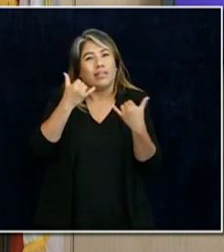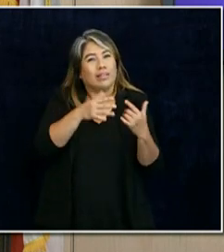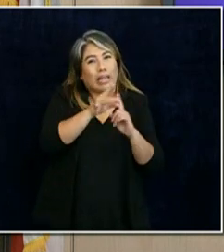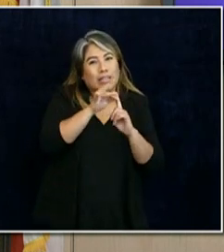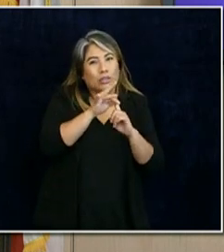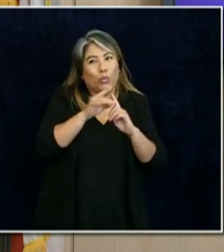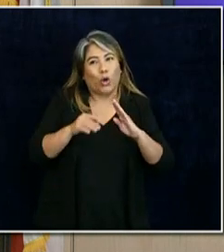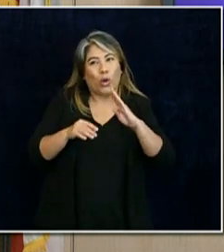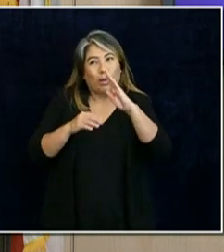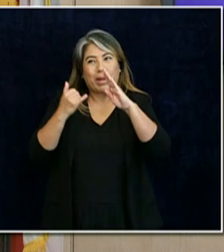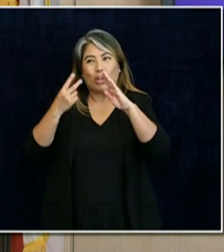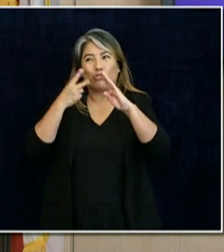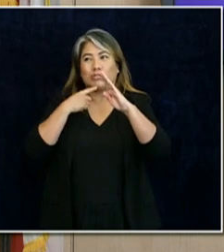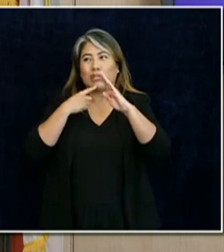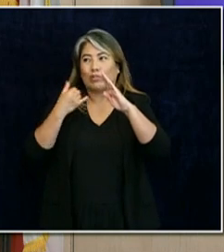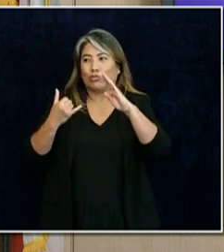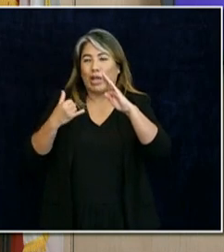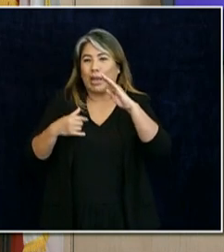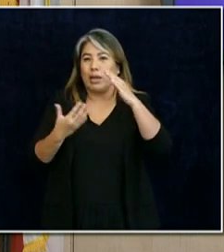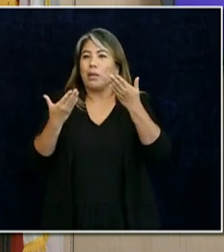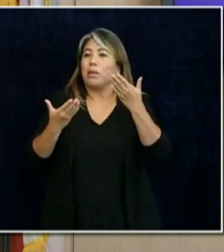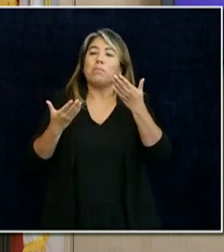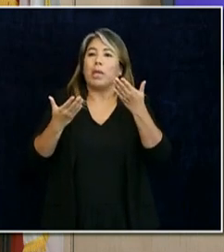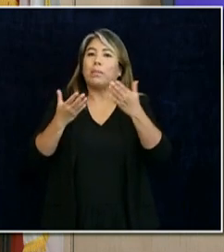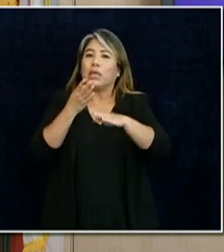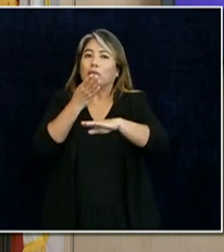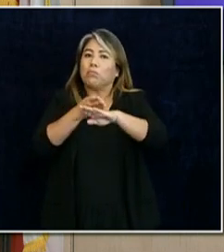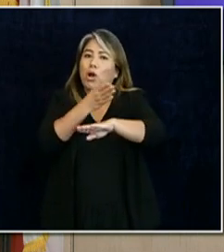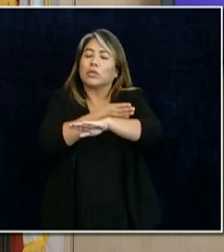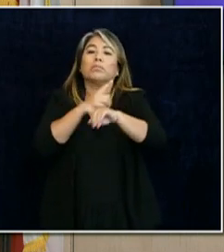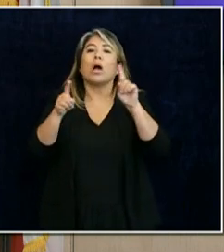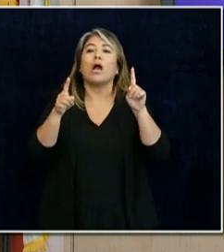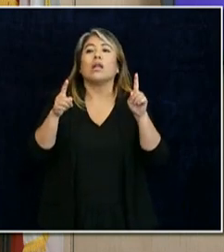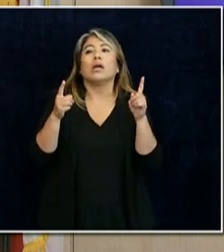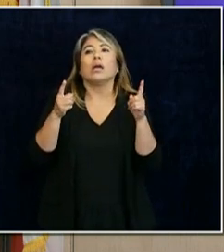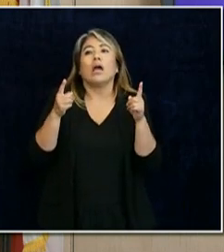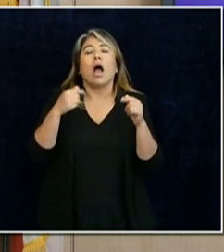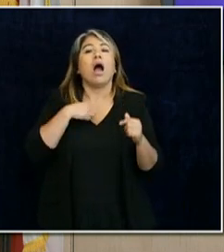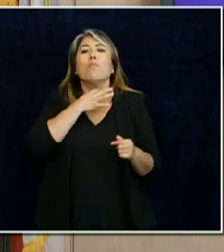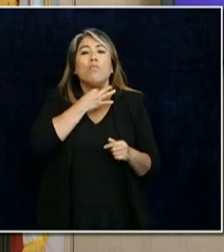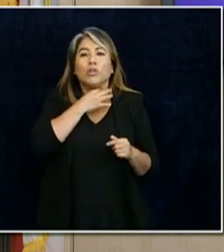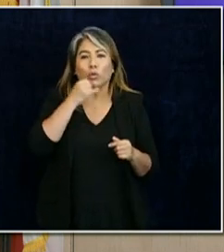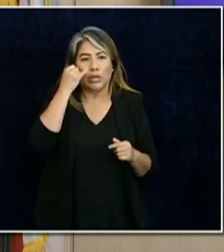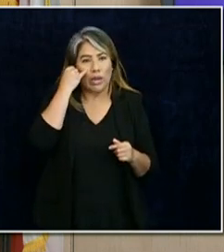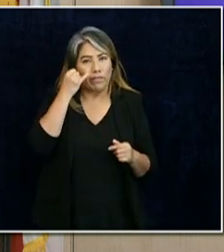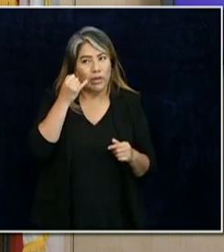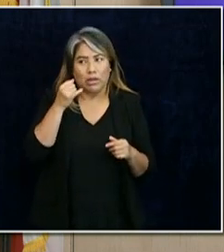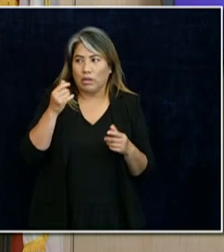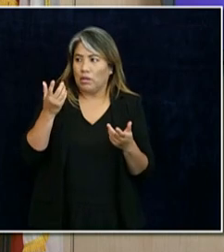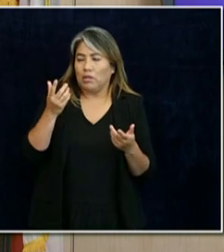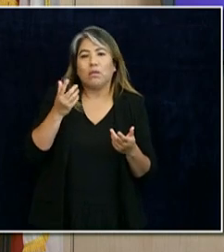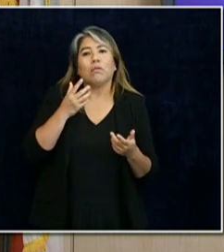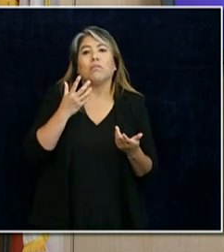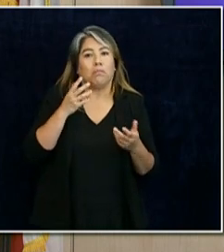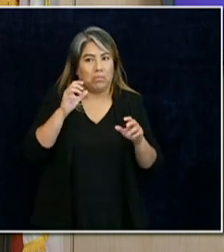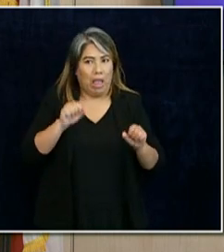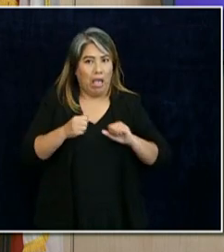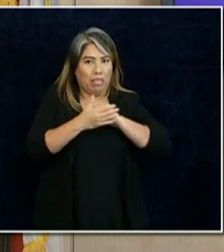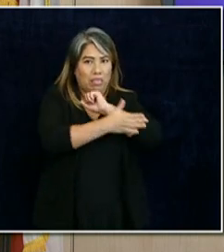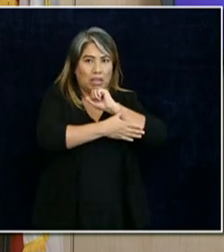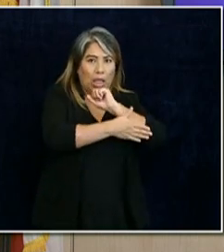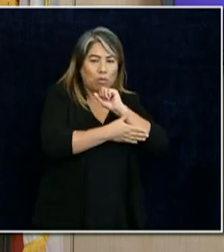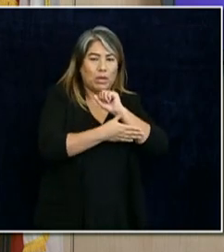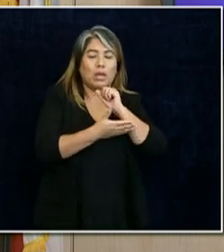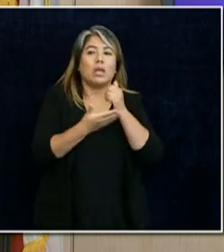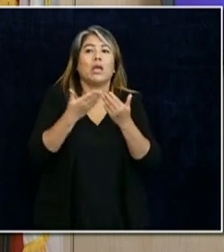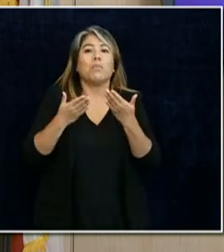now you've said today that we've made real progress. But I'm wondering, is there a way that the county can maybe not